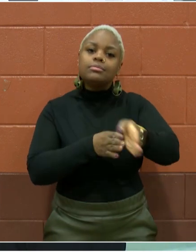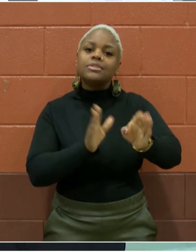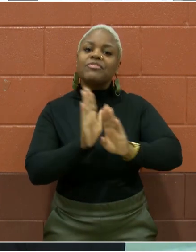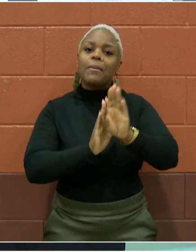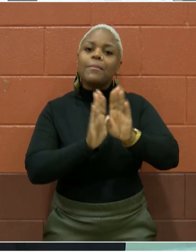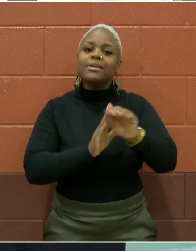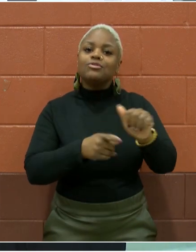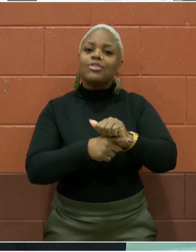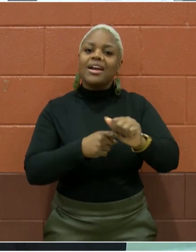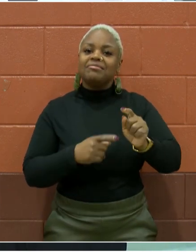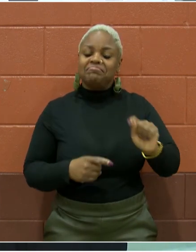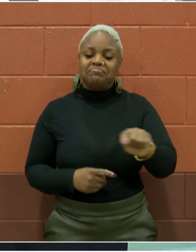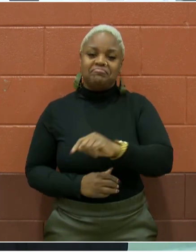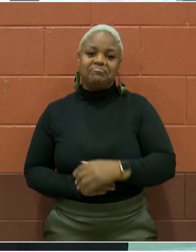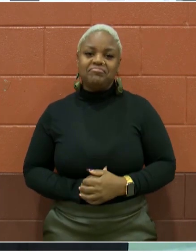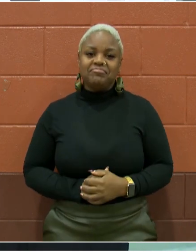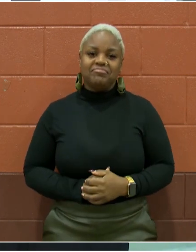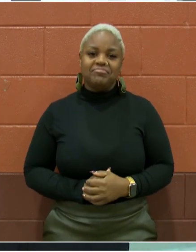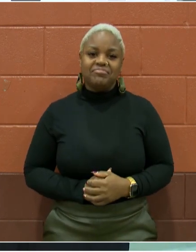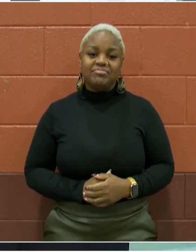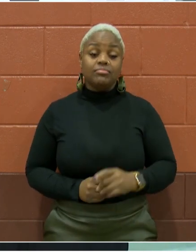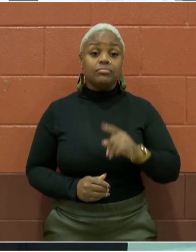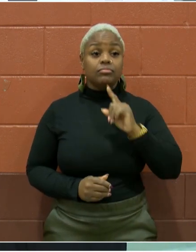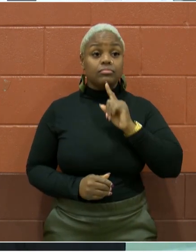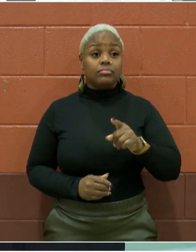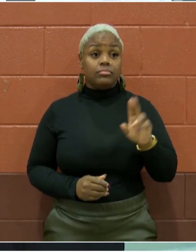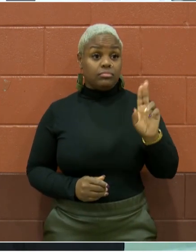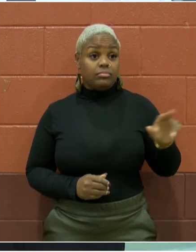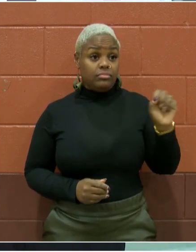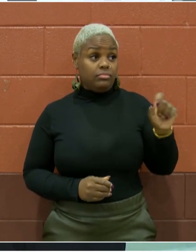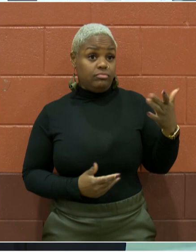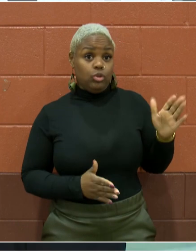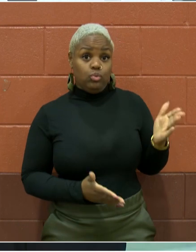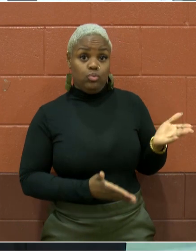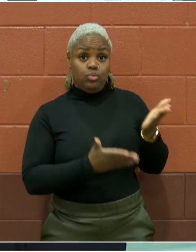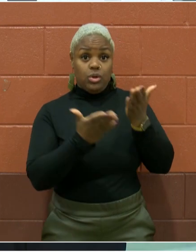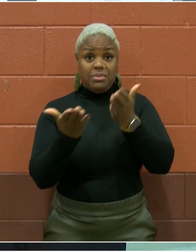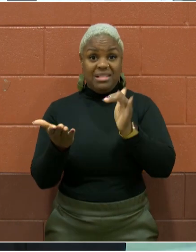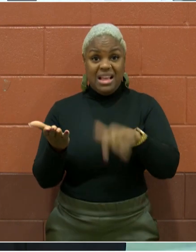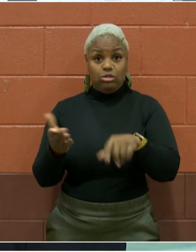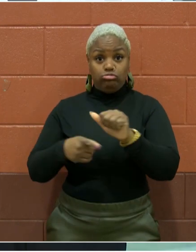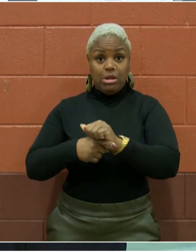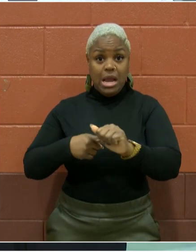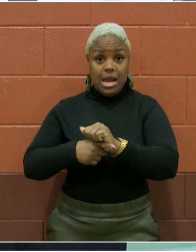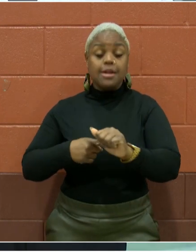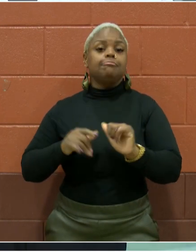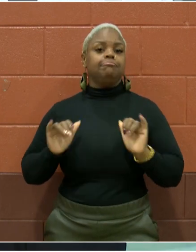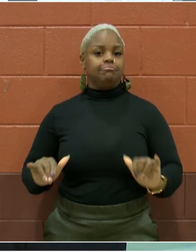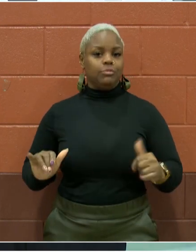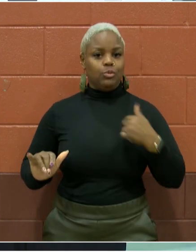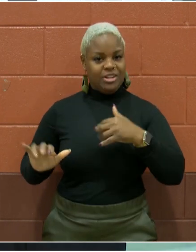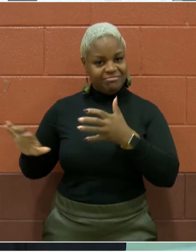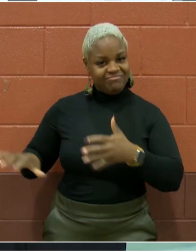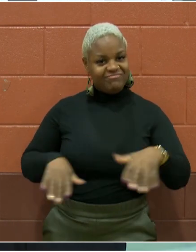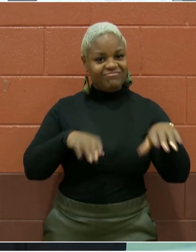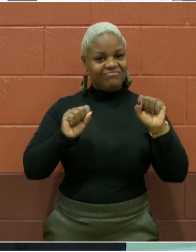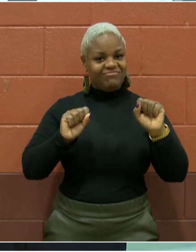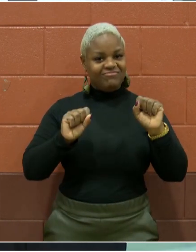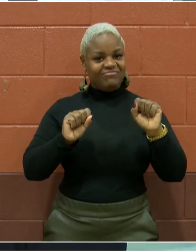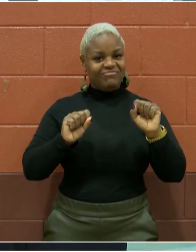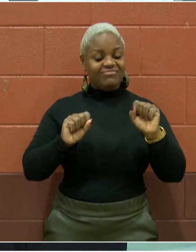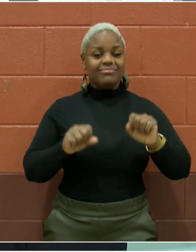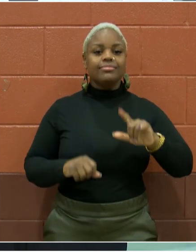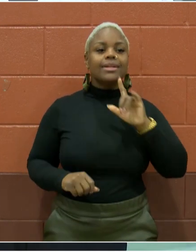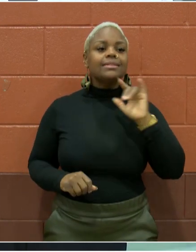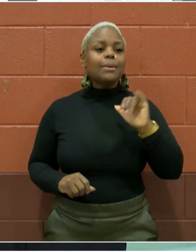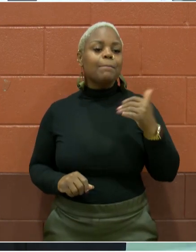national best practice recommendation for this type of training and similar to our past adoption of ABLE, active bystandership for